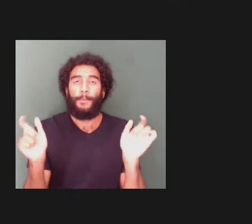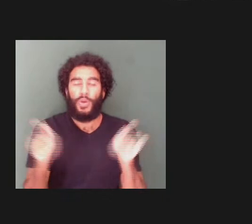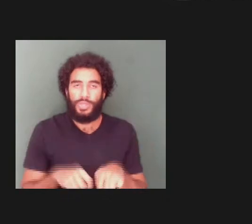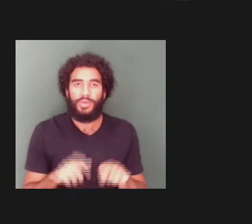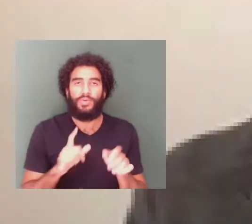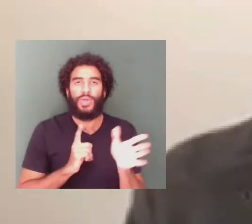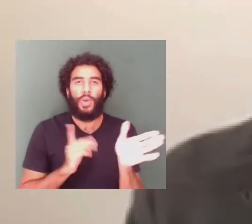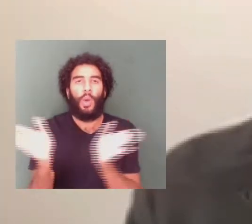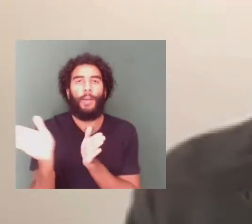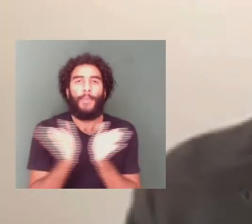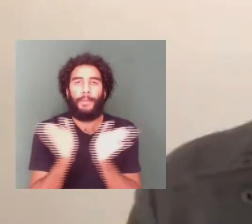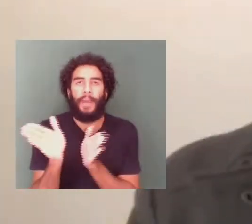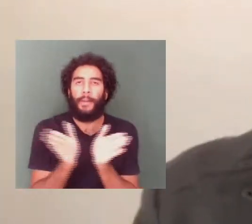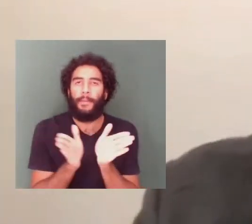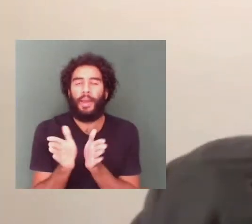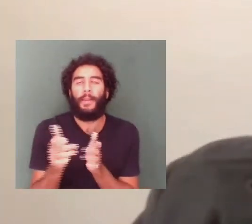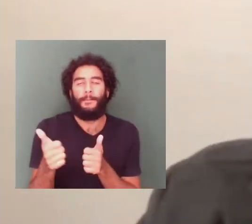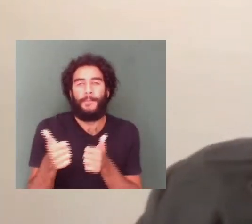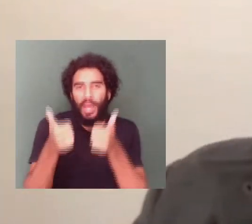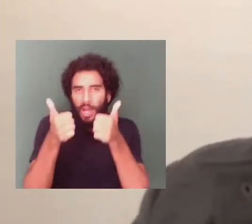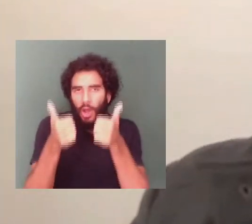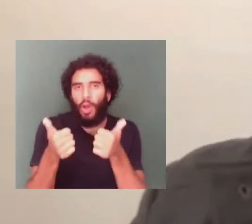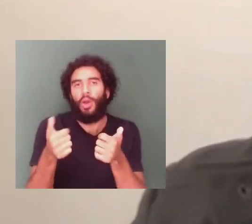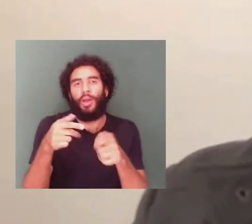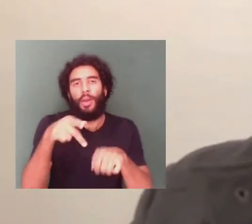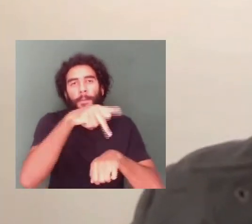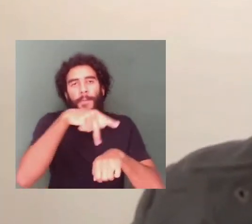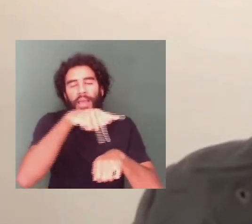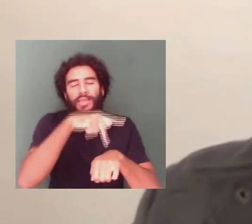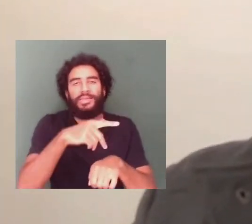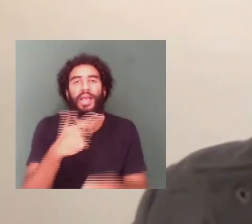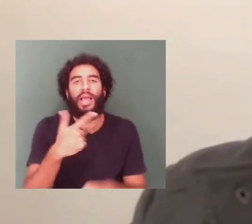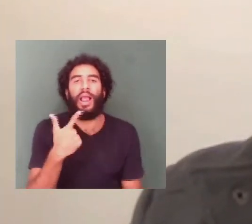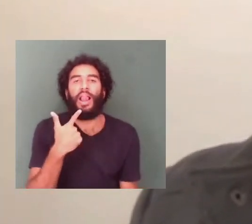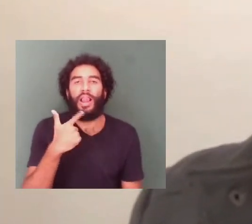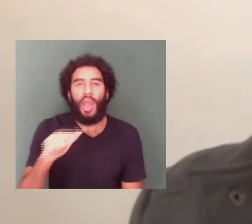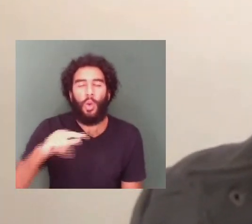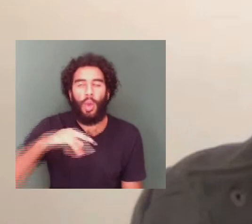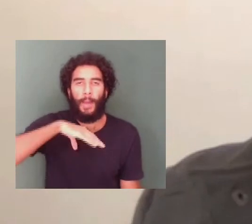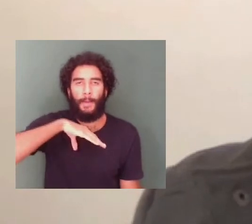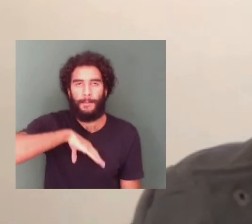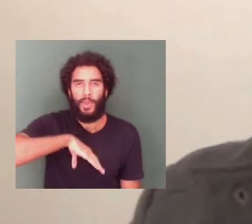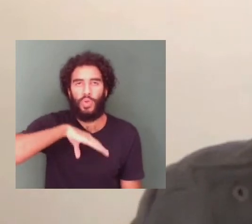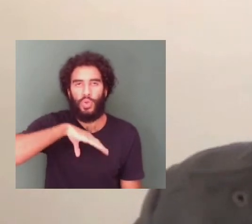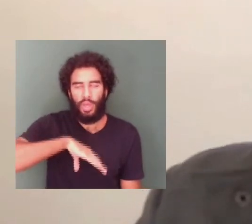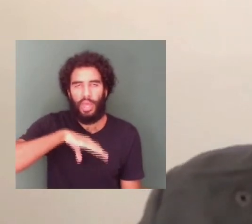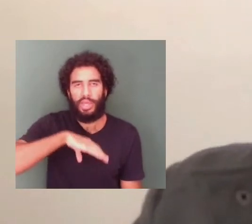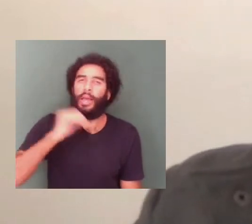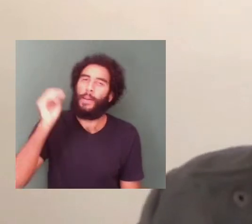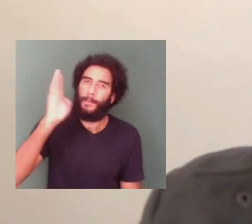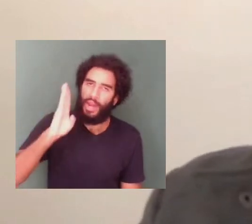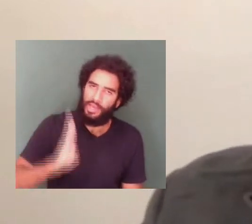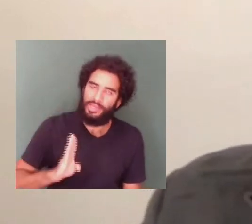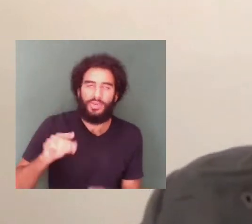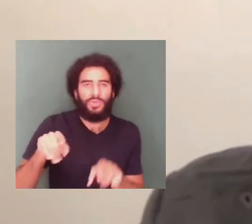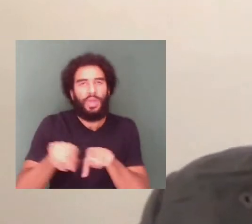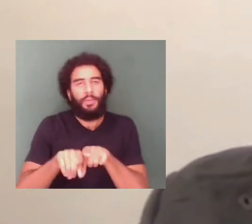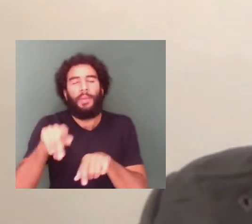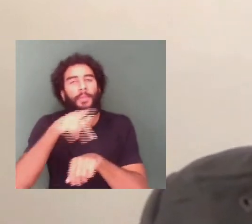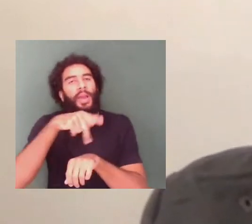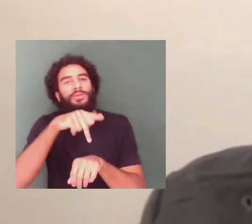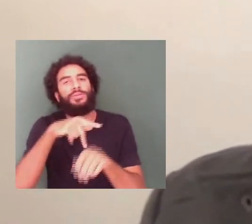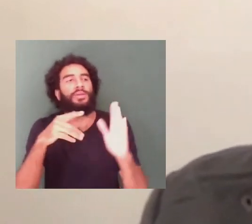also very important for us to be able to widen the access and provide access